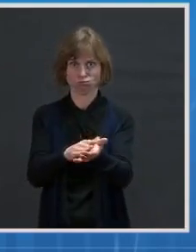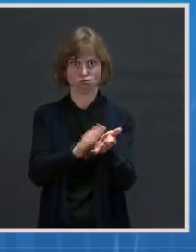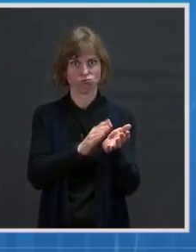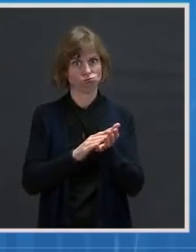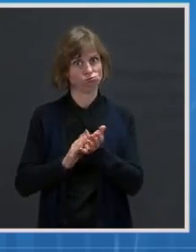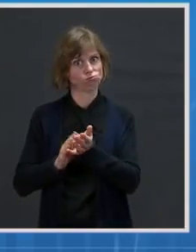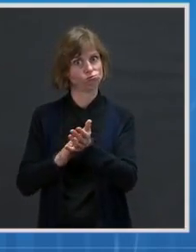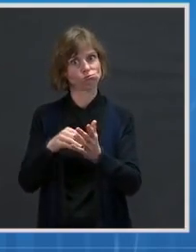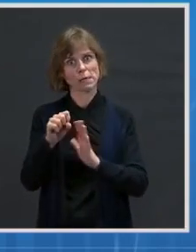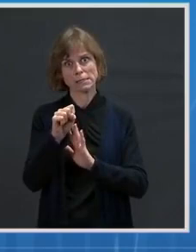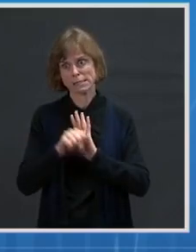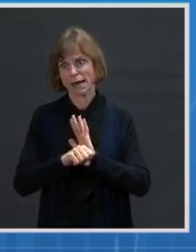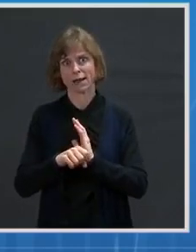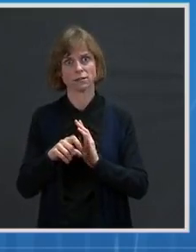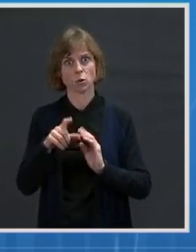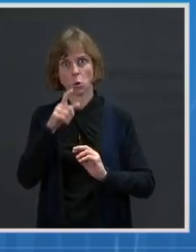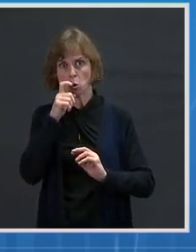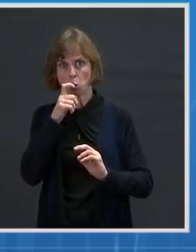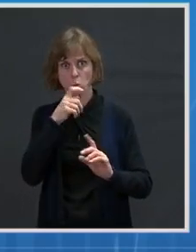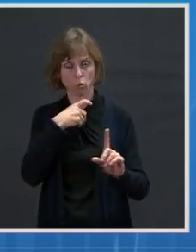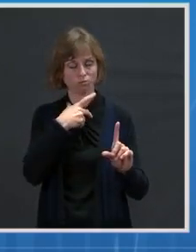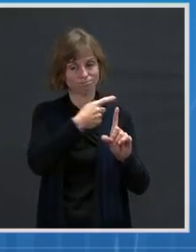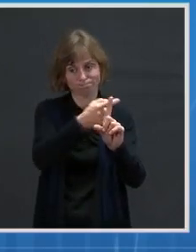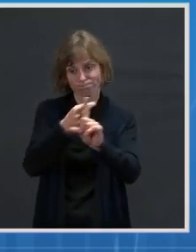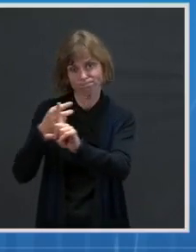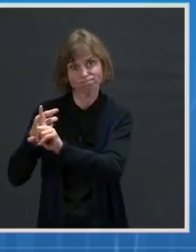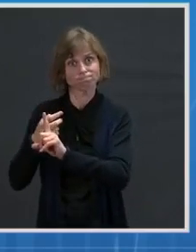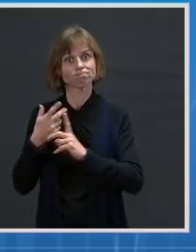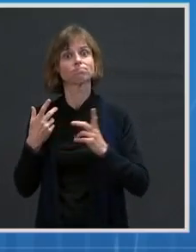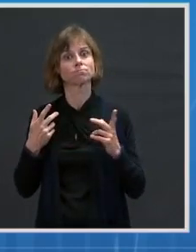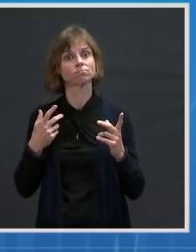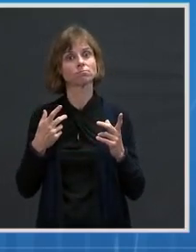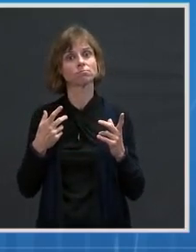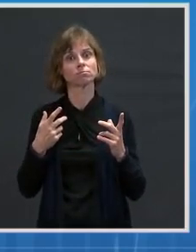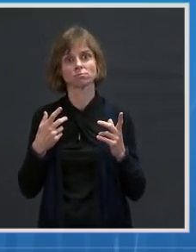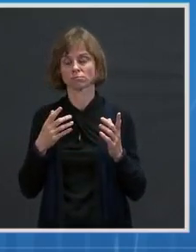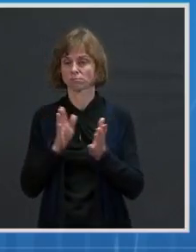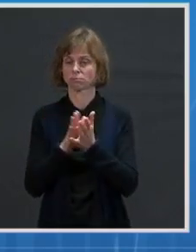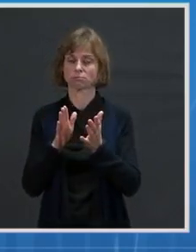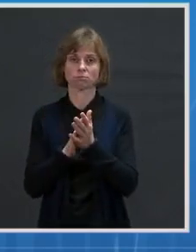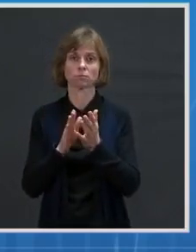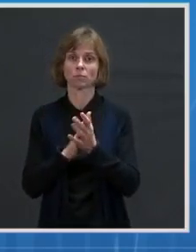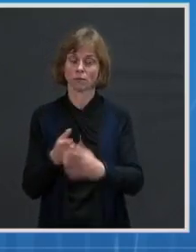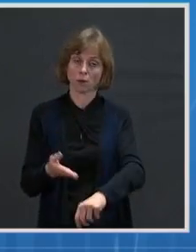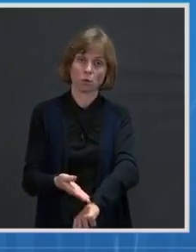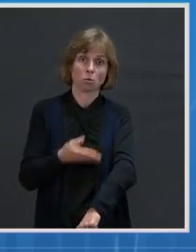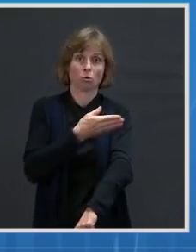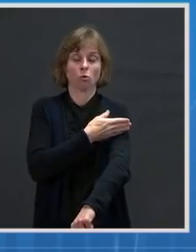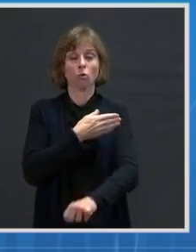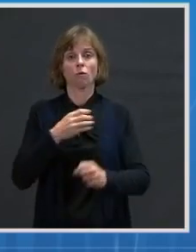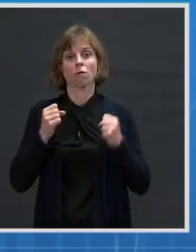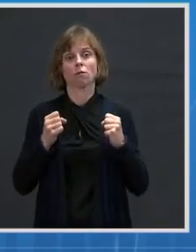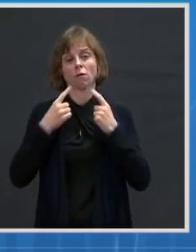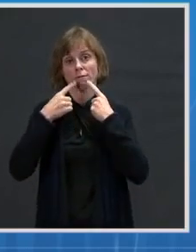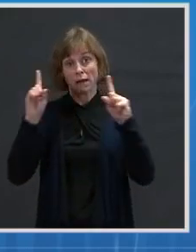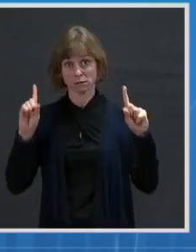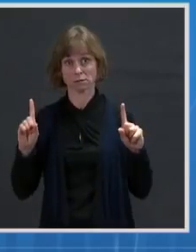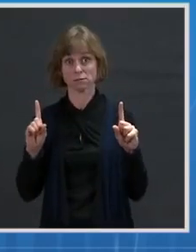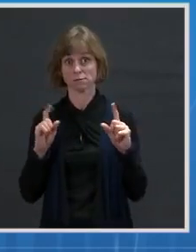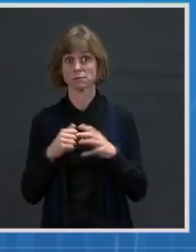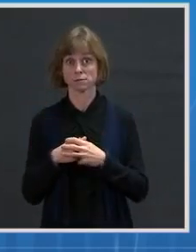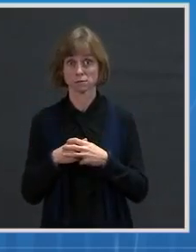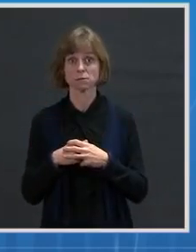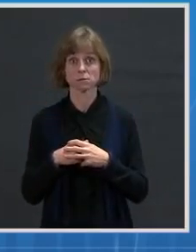and the vaccinators and everyone involved in improving that effectiveness. So I don't think, and again, I will invite Dr.